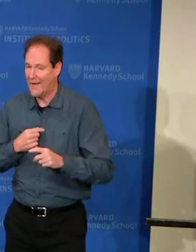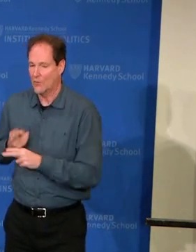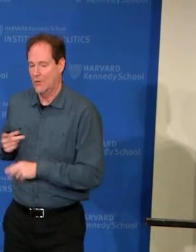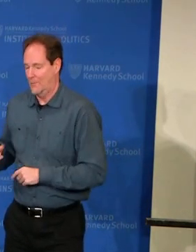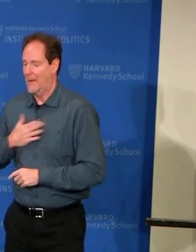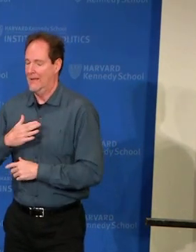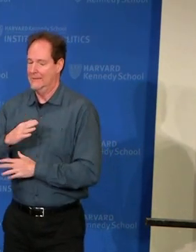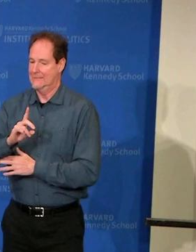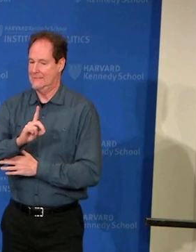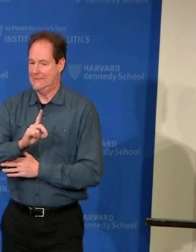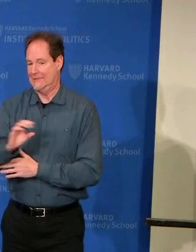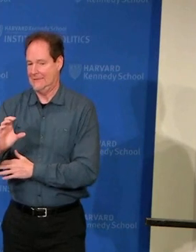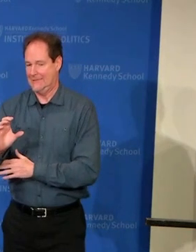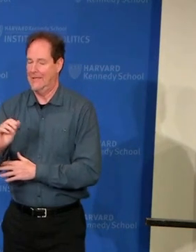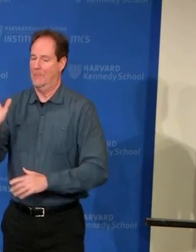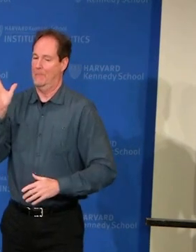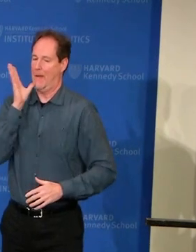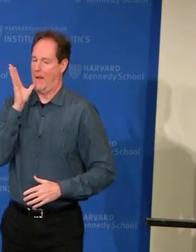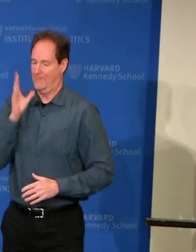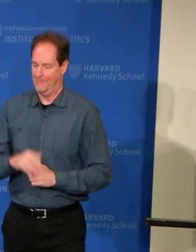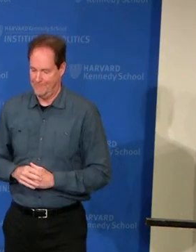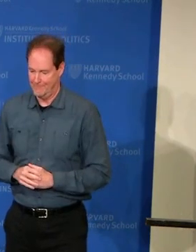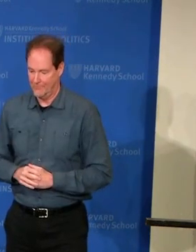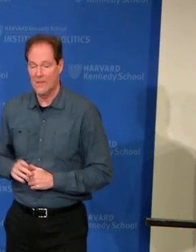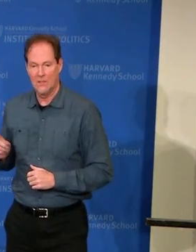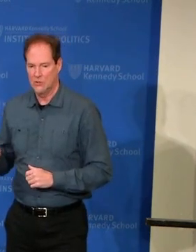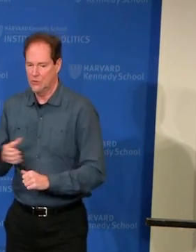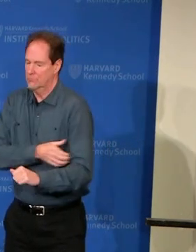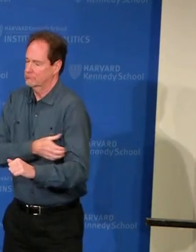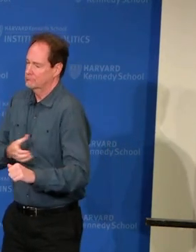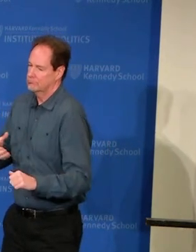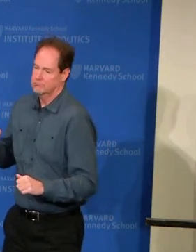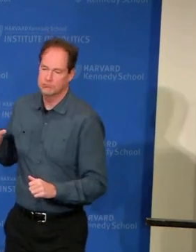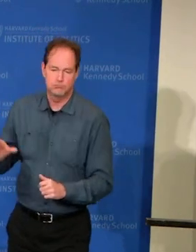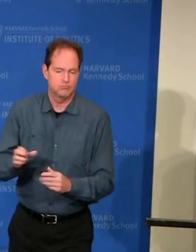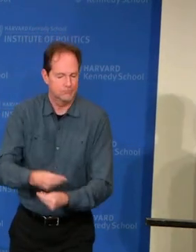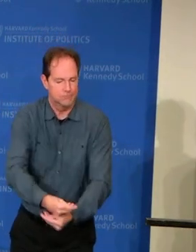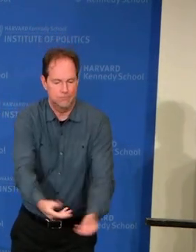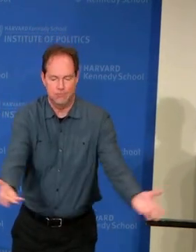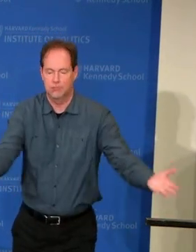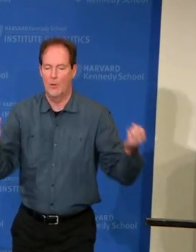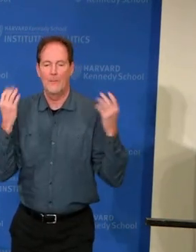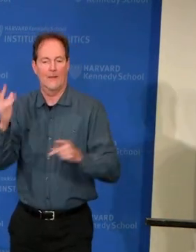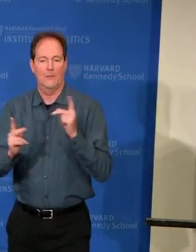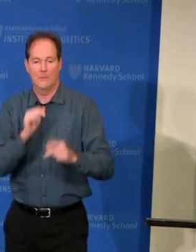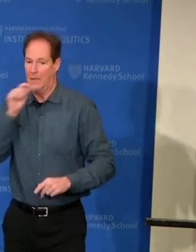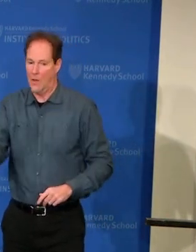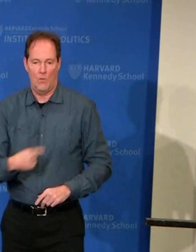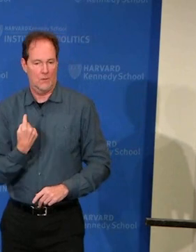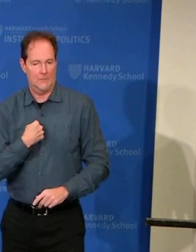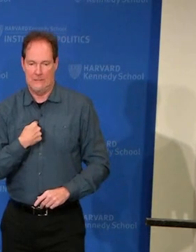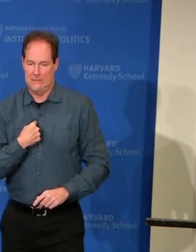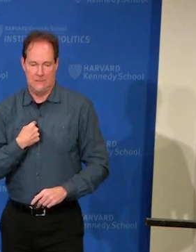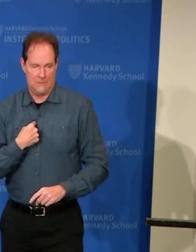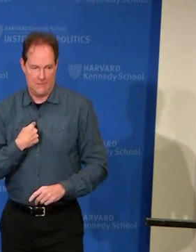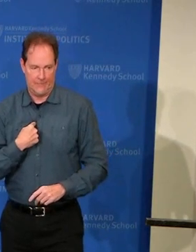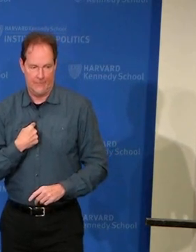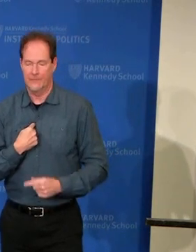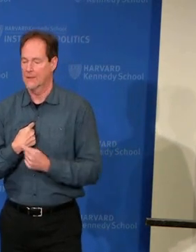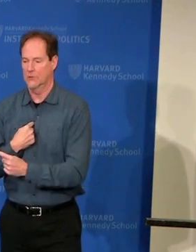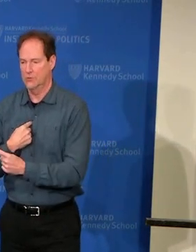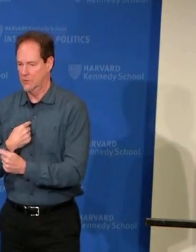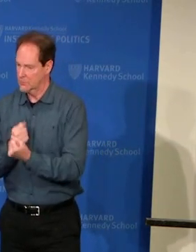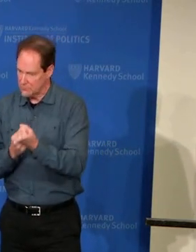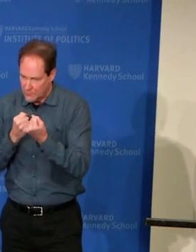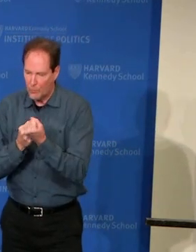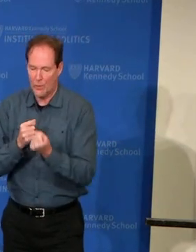she is the empower, she empowers so many people, not just me. And she supports